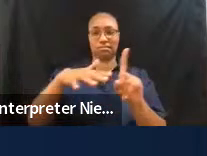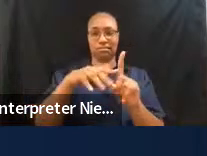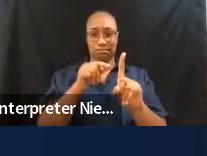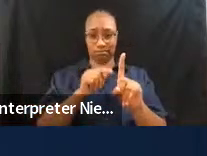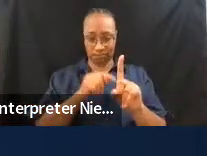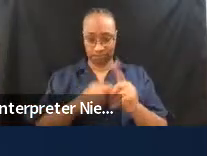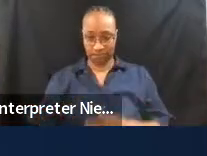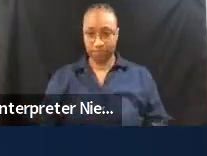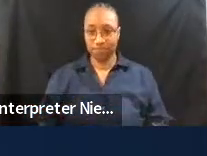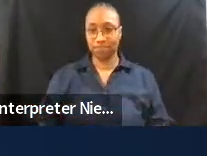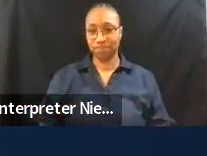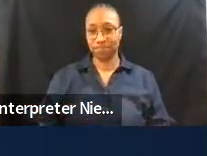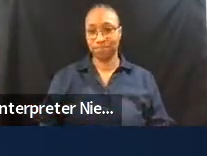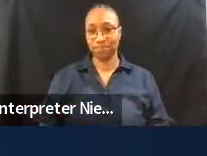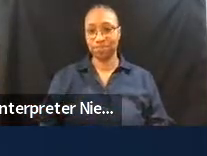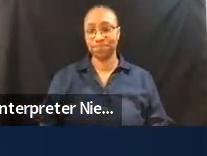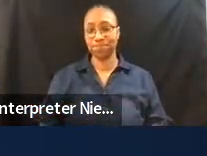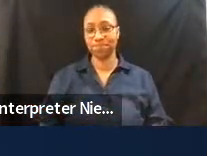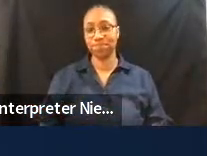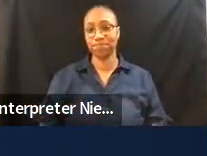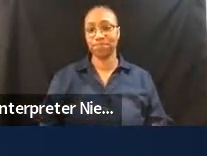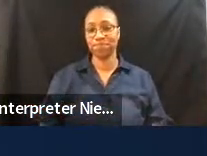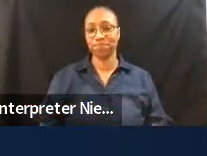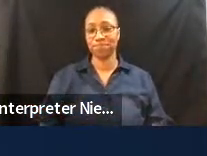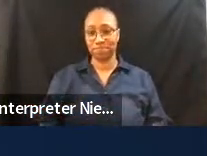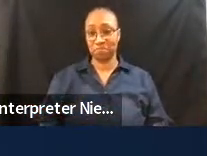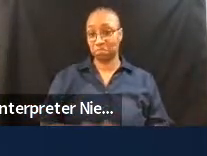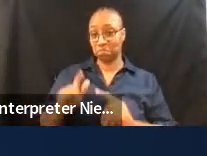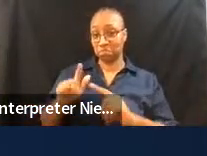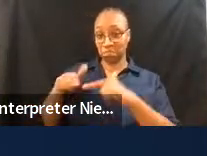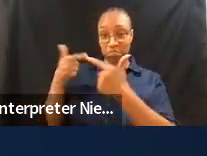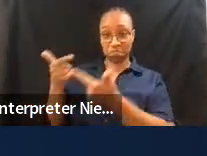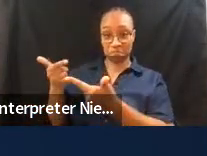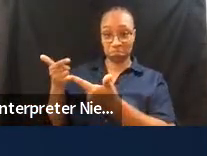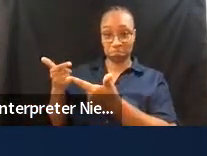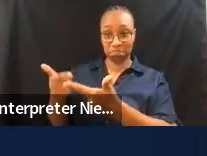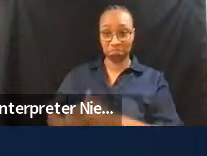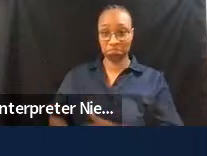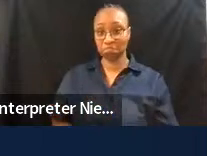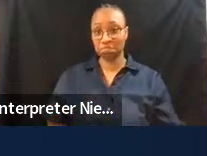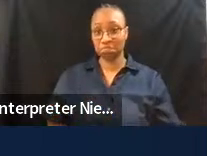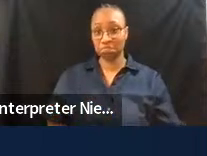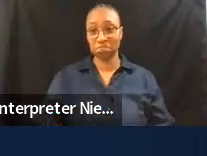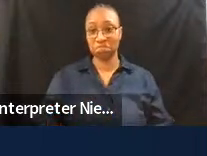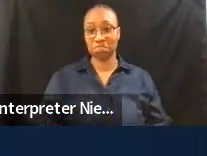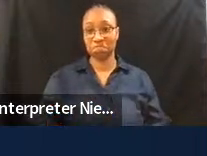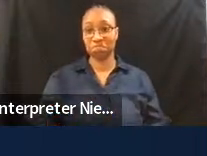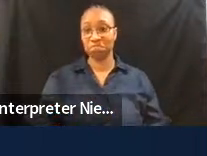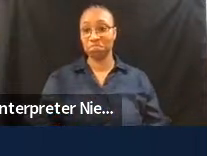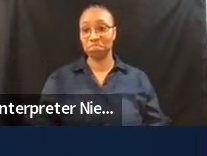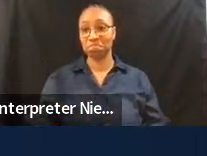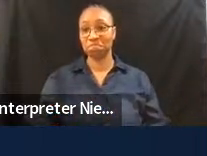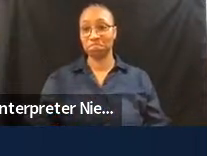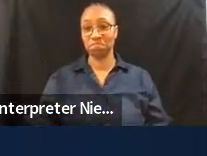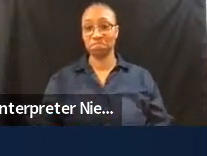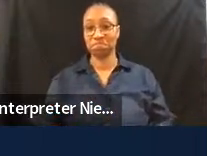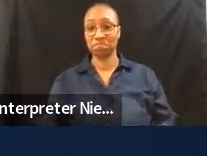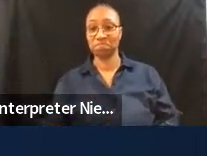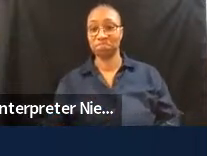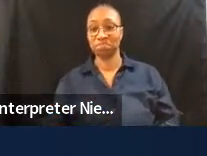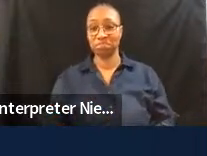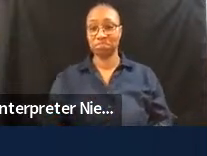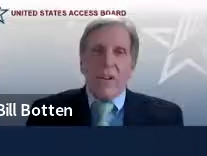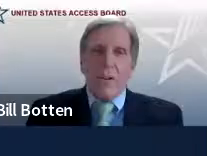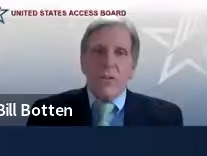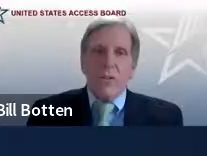Thank you, Bobby, and thank you everyone for joining us today. What we thought we'd do is just take a few minutes to remind everyone that the